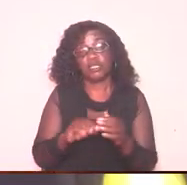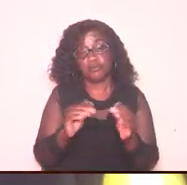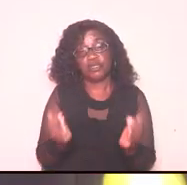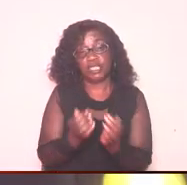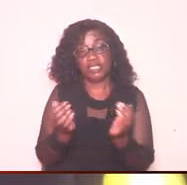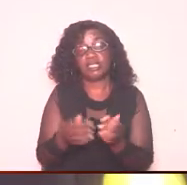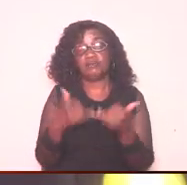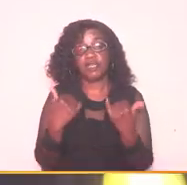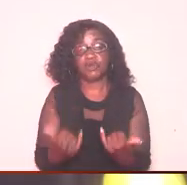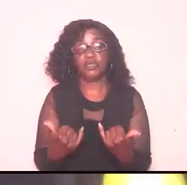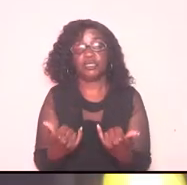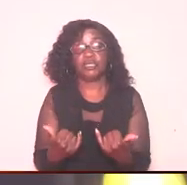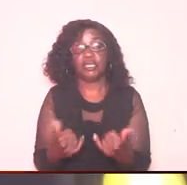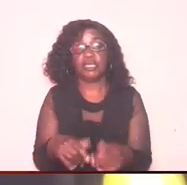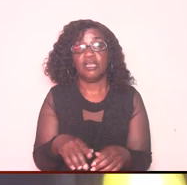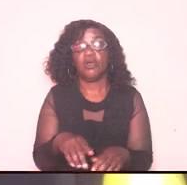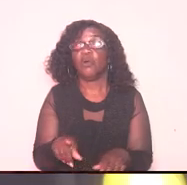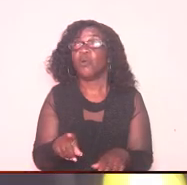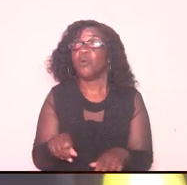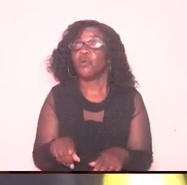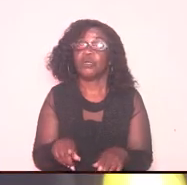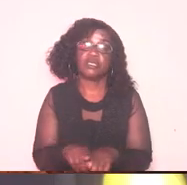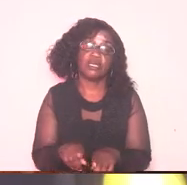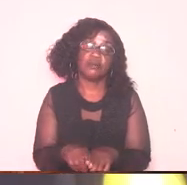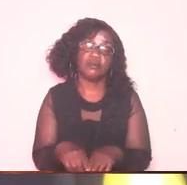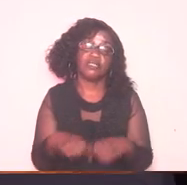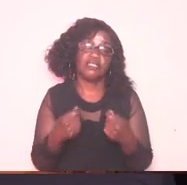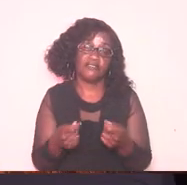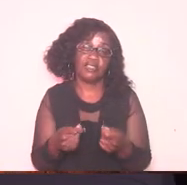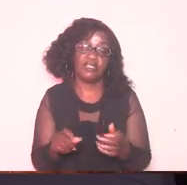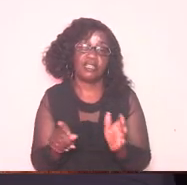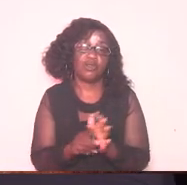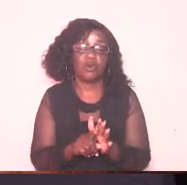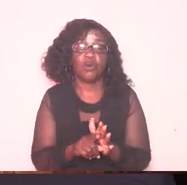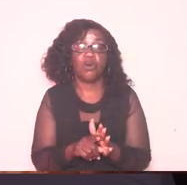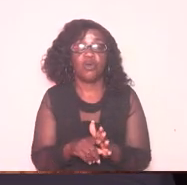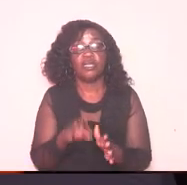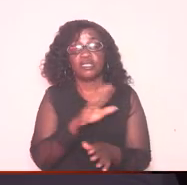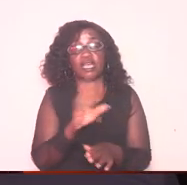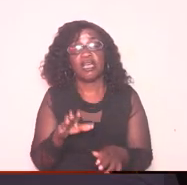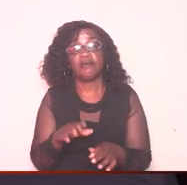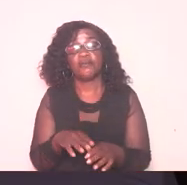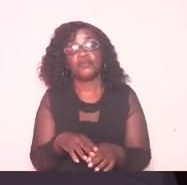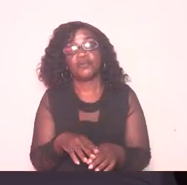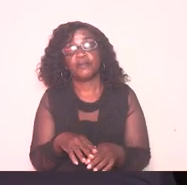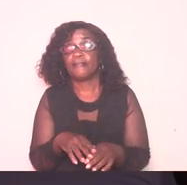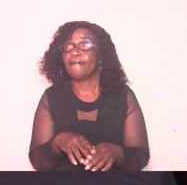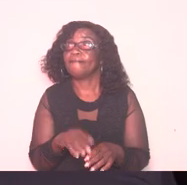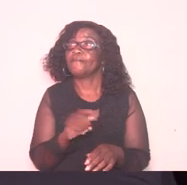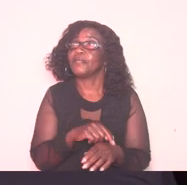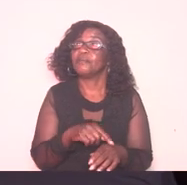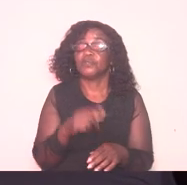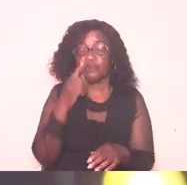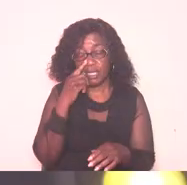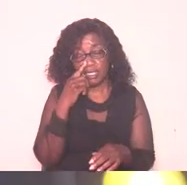the law is going to apply the law, regardless of the context that's around each particular case, right? But we see that there are cases of the Romeo and Juliet cases where they also